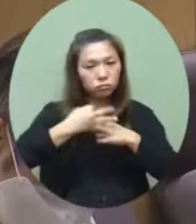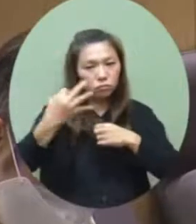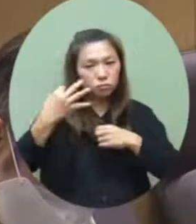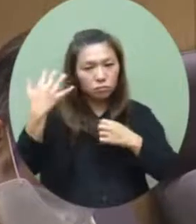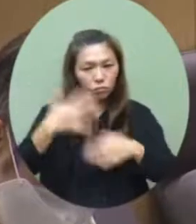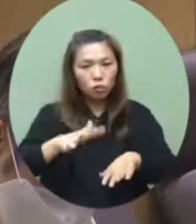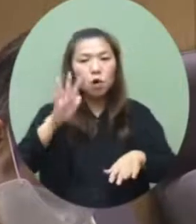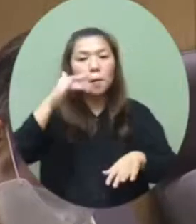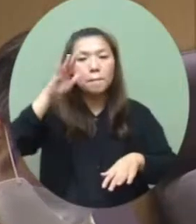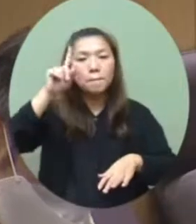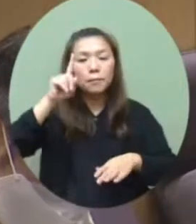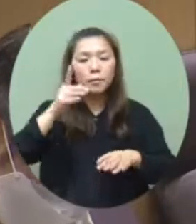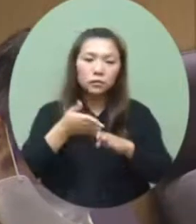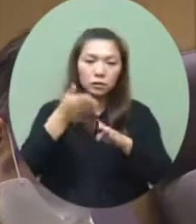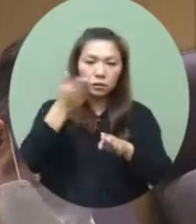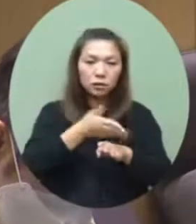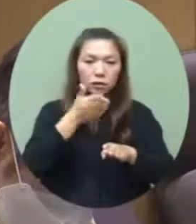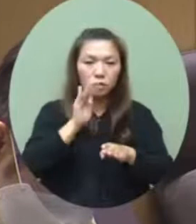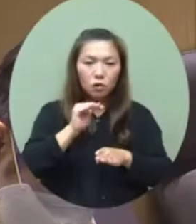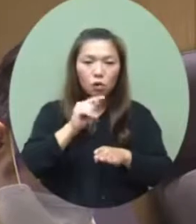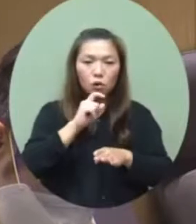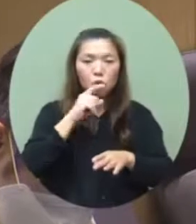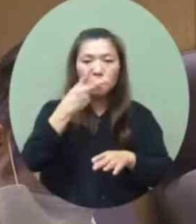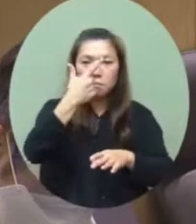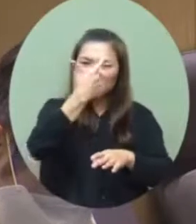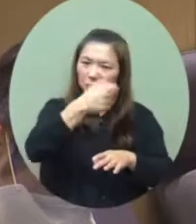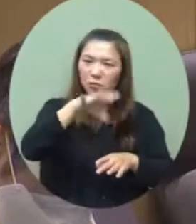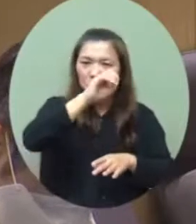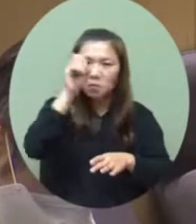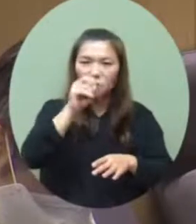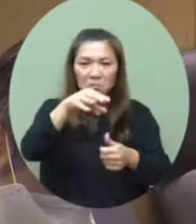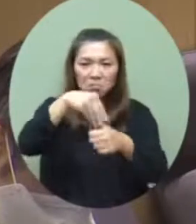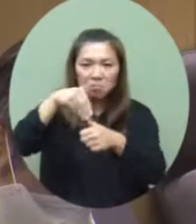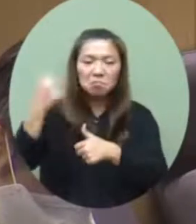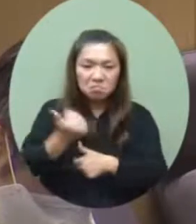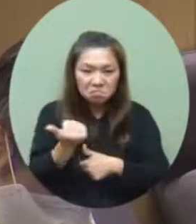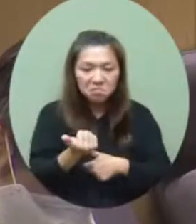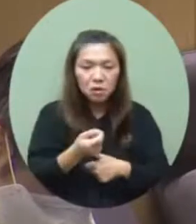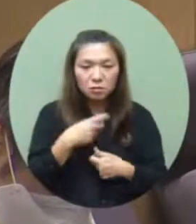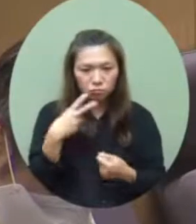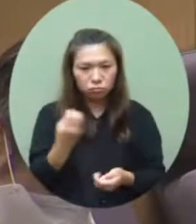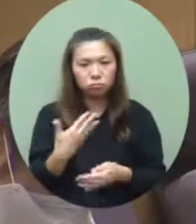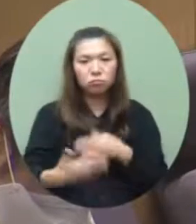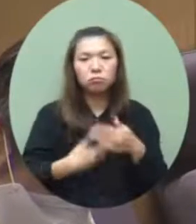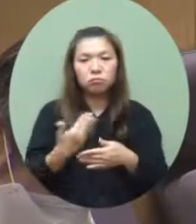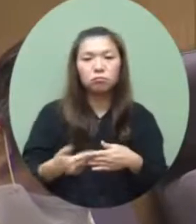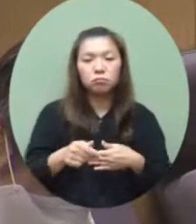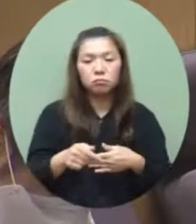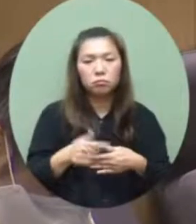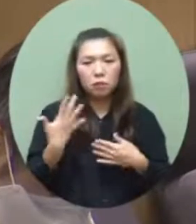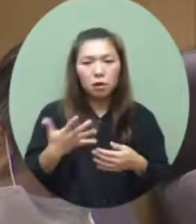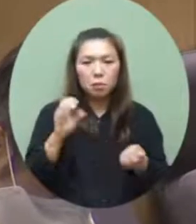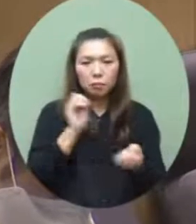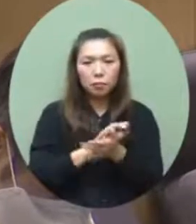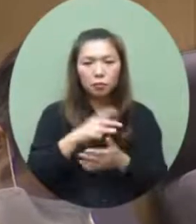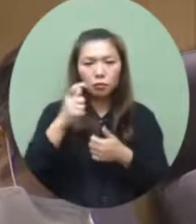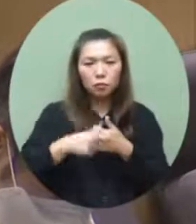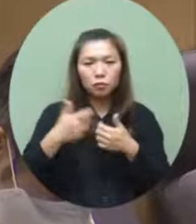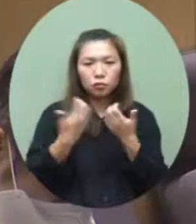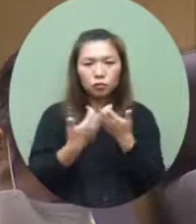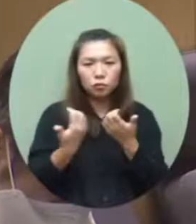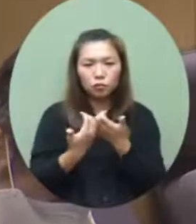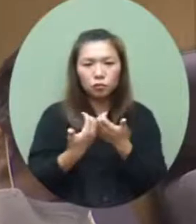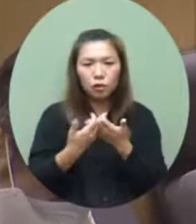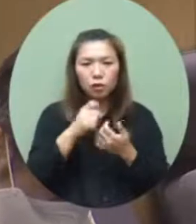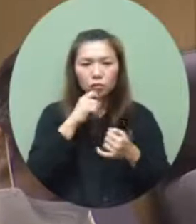on the third day of arriving passengers, if they get they are subject to